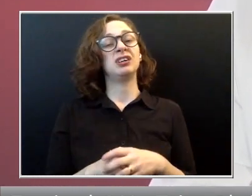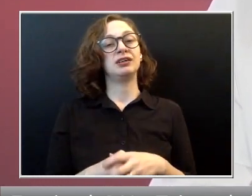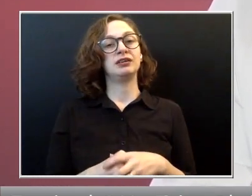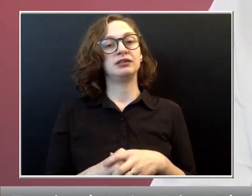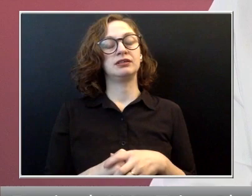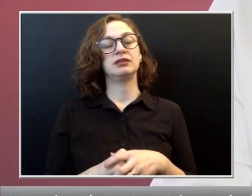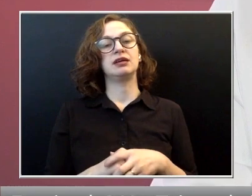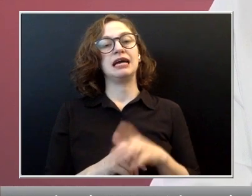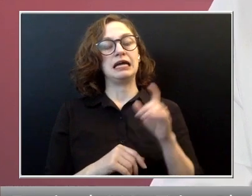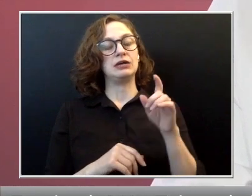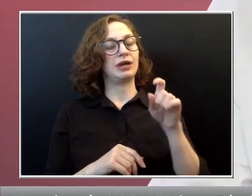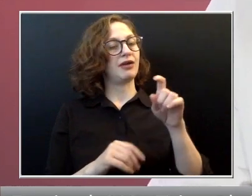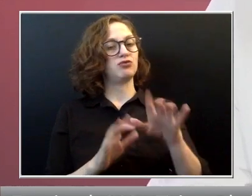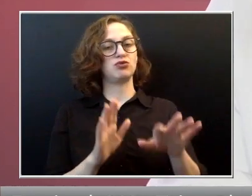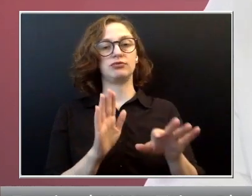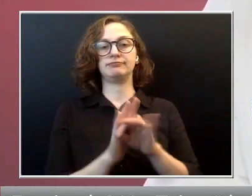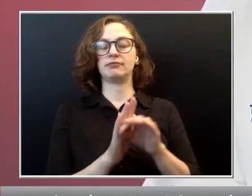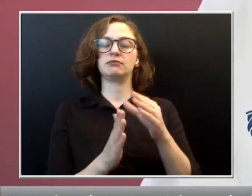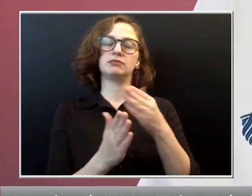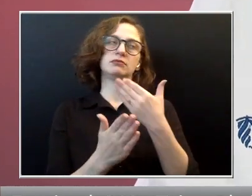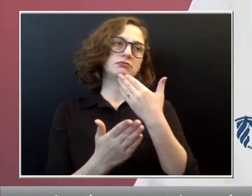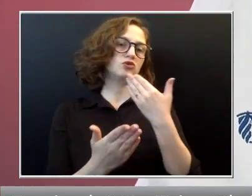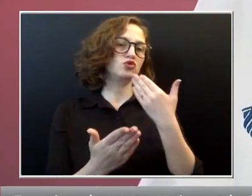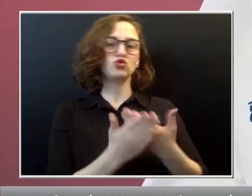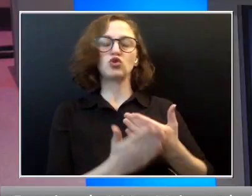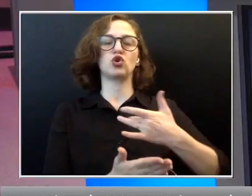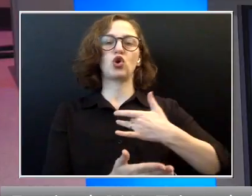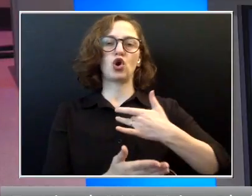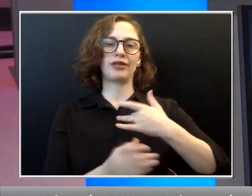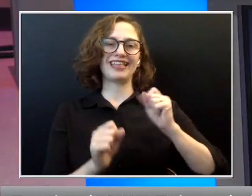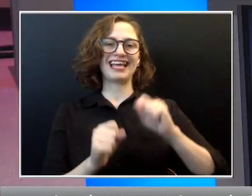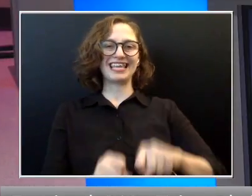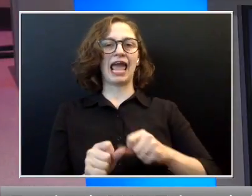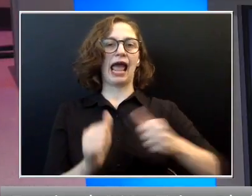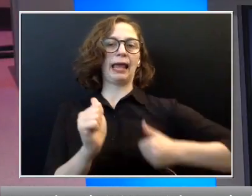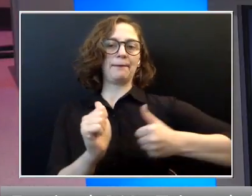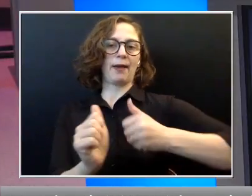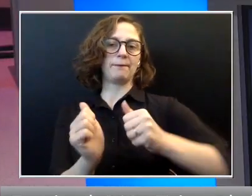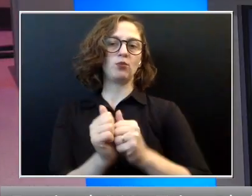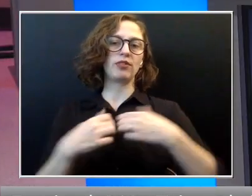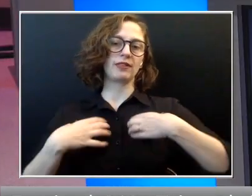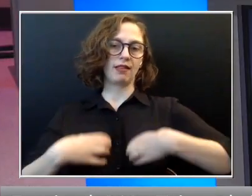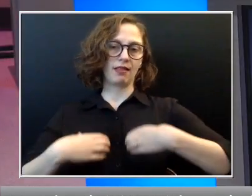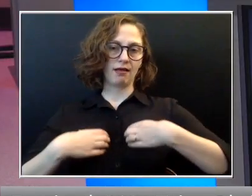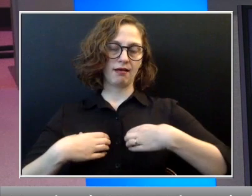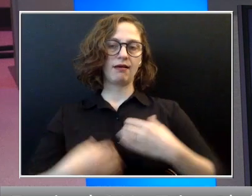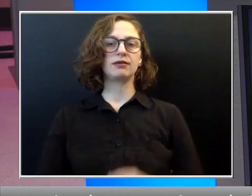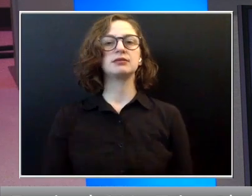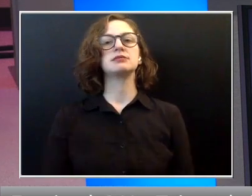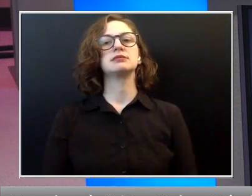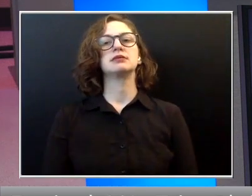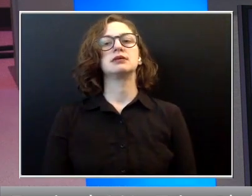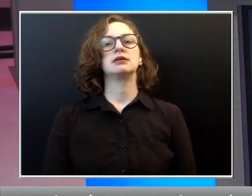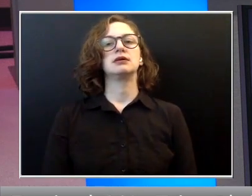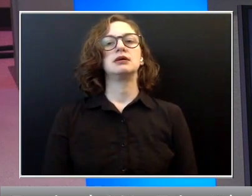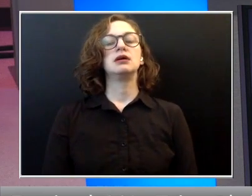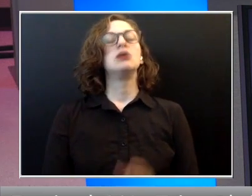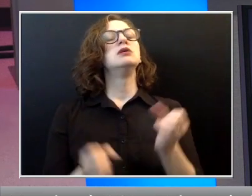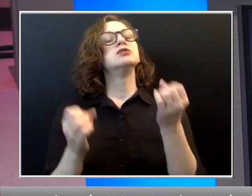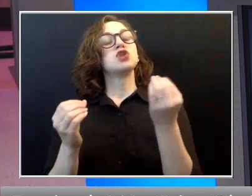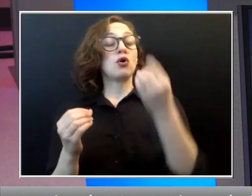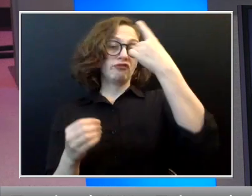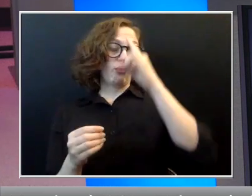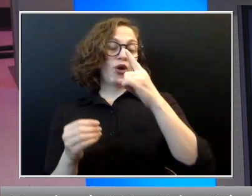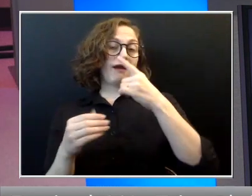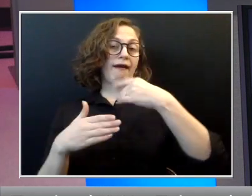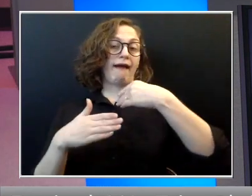heart that can keep up with those lungs. When it comes to access to this kind of care, Rick, I'd love it if